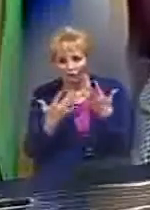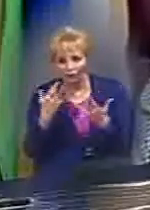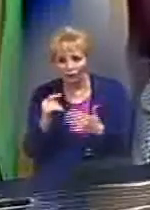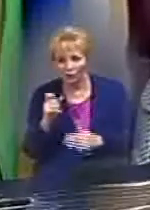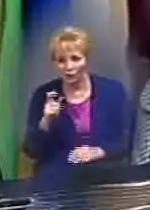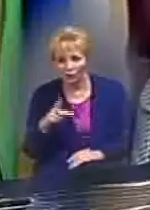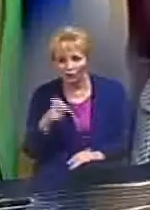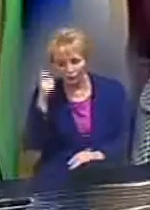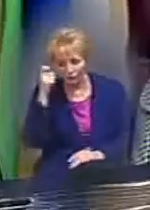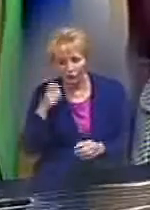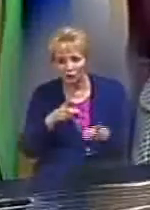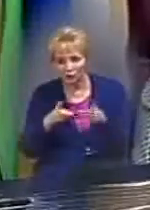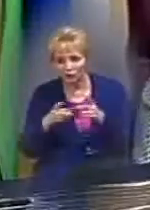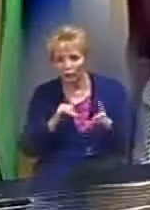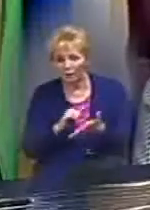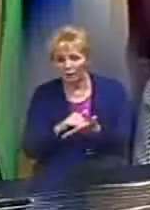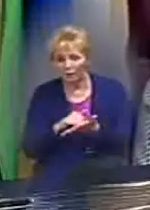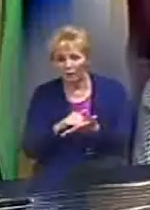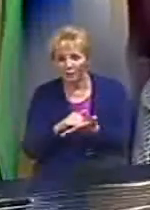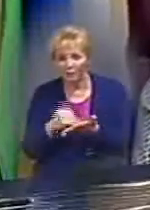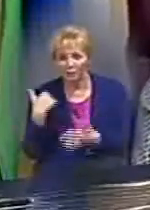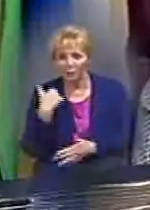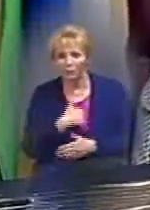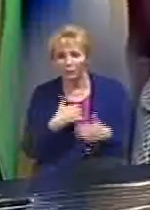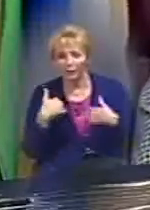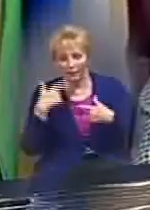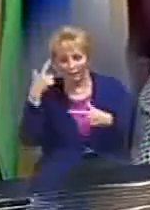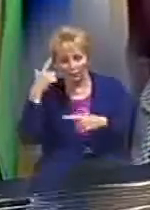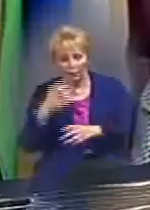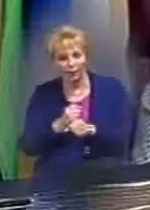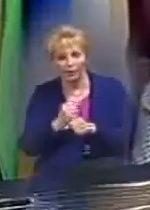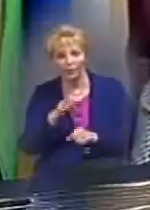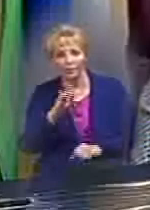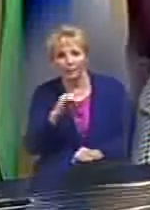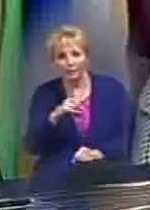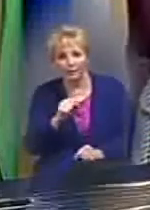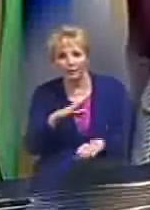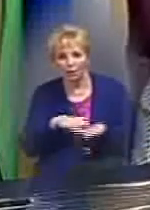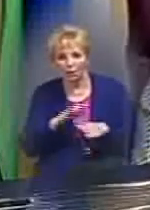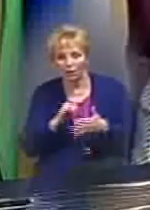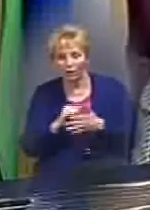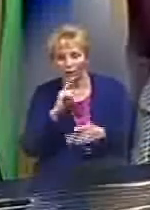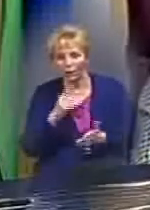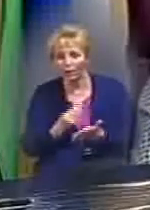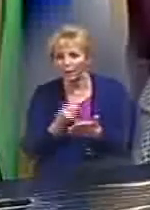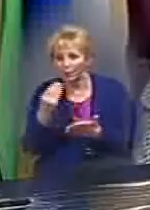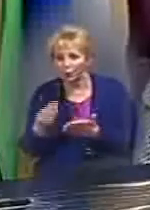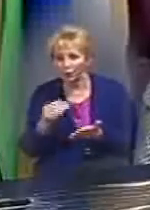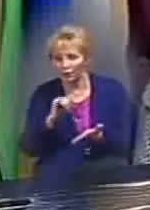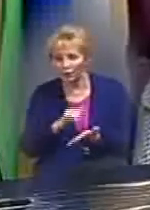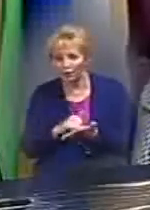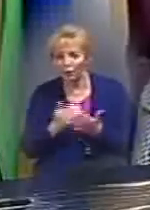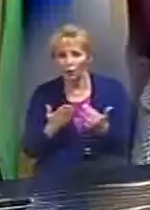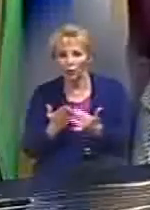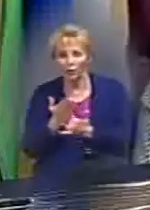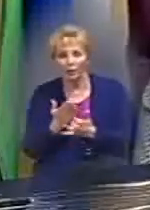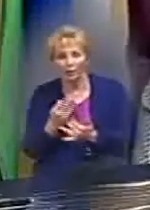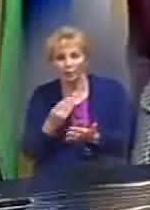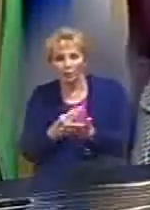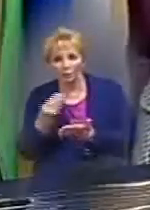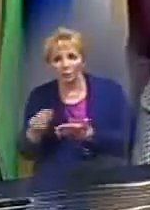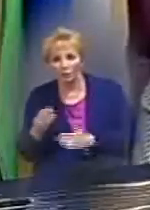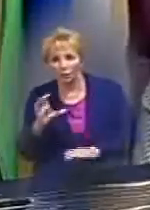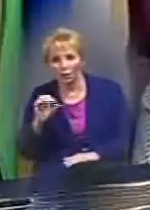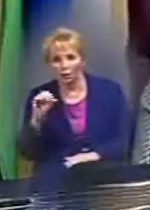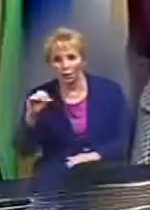you have just described that. We have received bids on this and are actually purchasing this through a purchasing